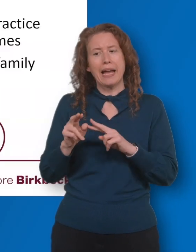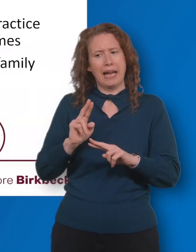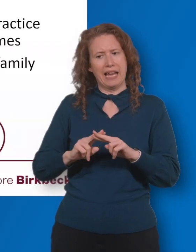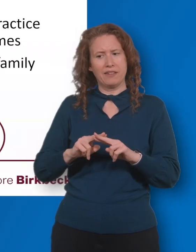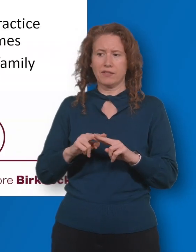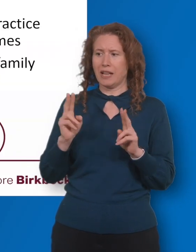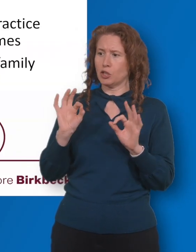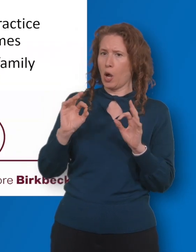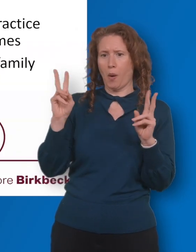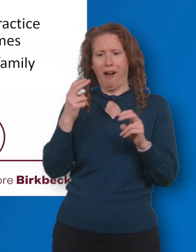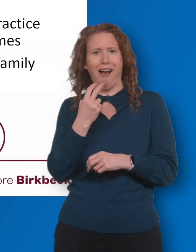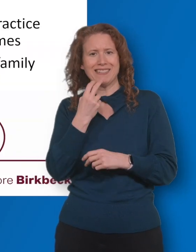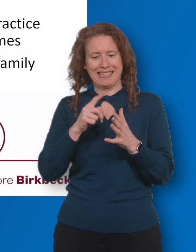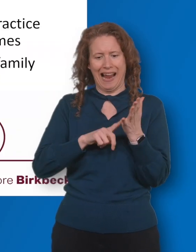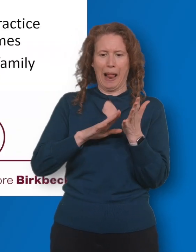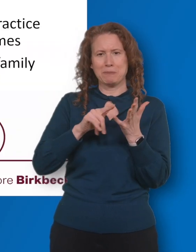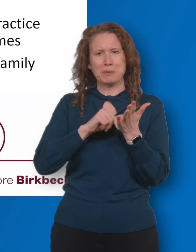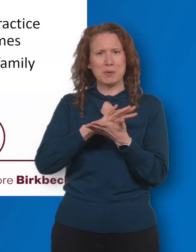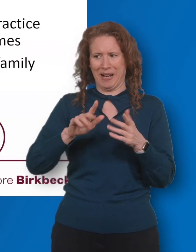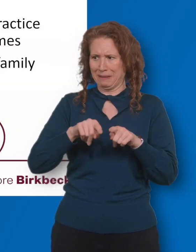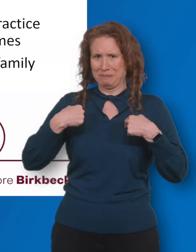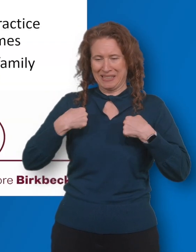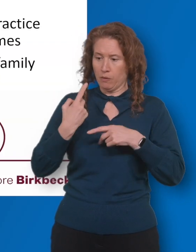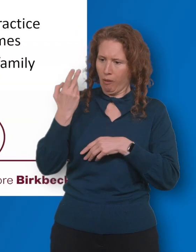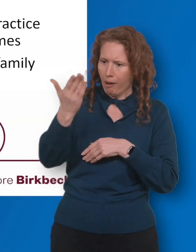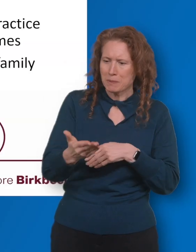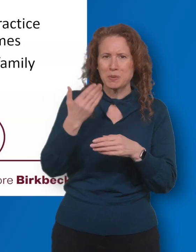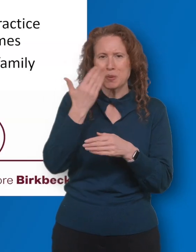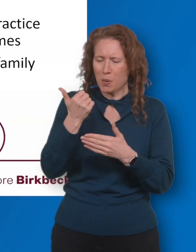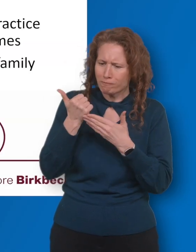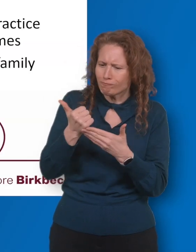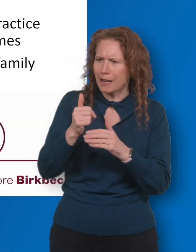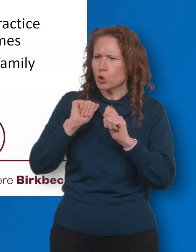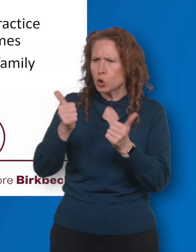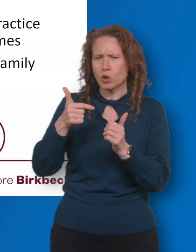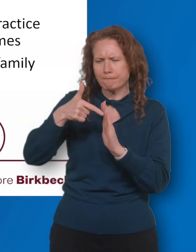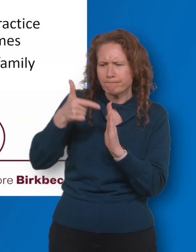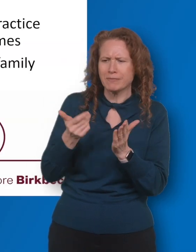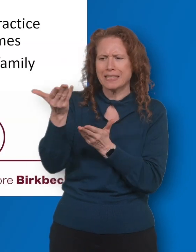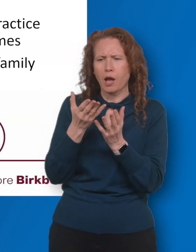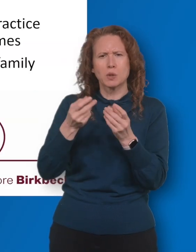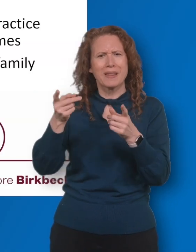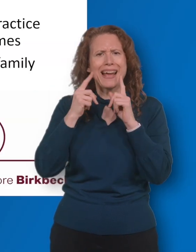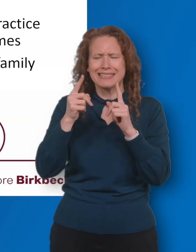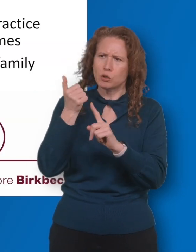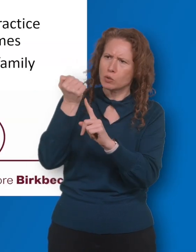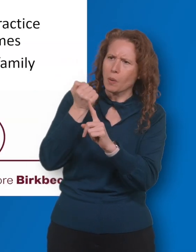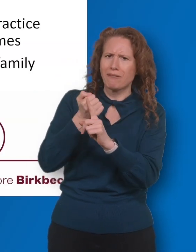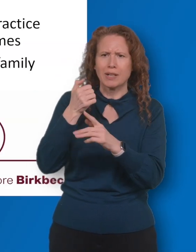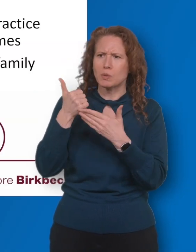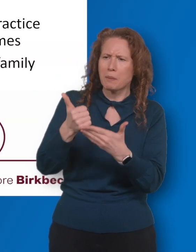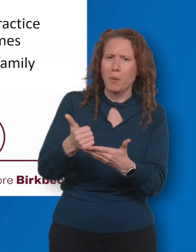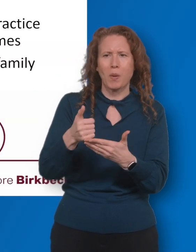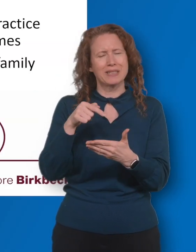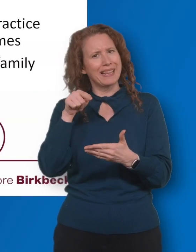Almuth, who is a psychologist, who comes into school and has a very robust discussion with the headmaster? That is also an exhibition